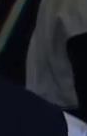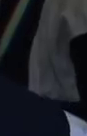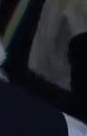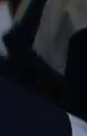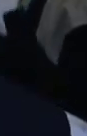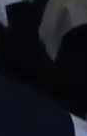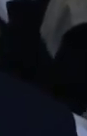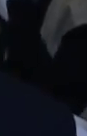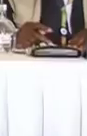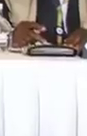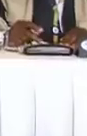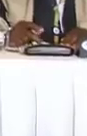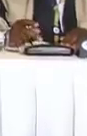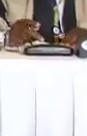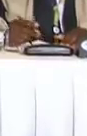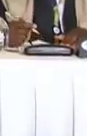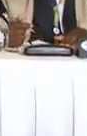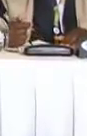cases.